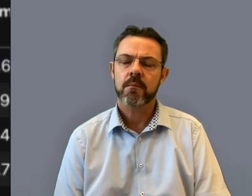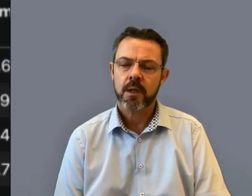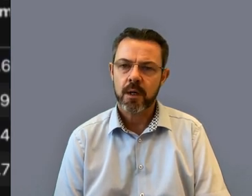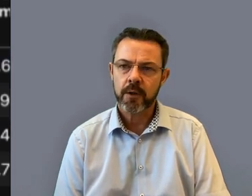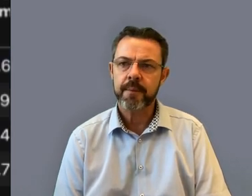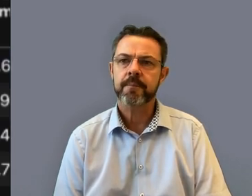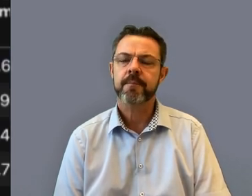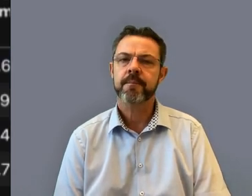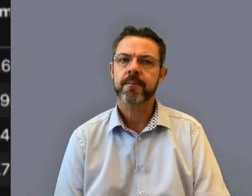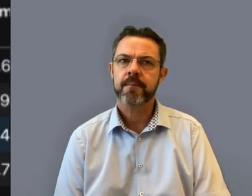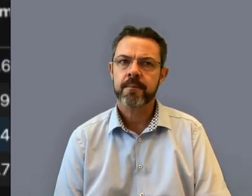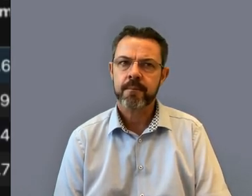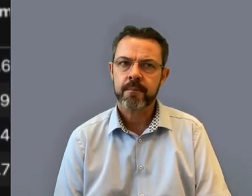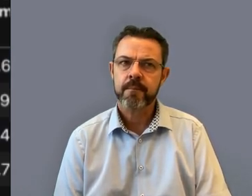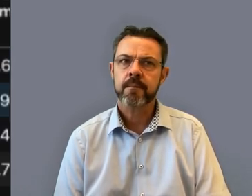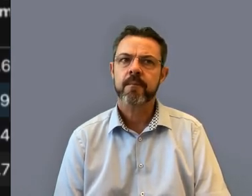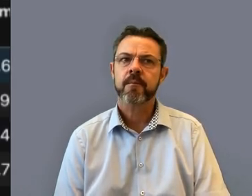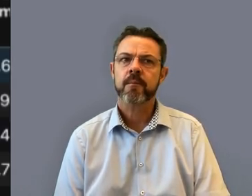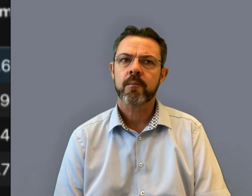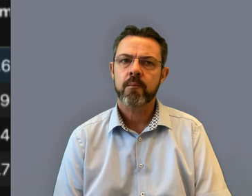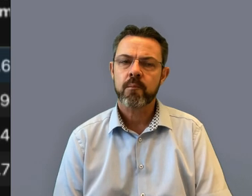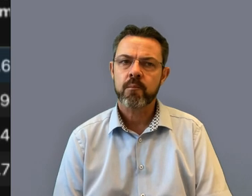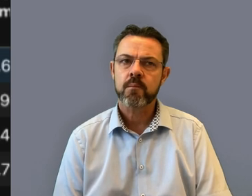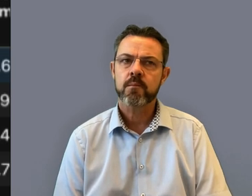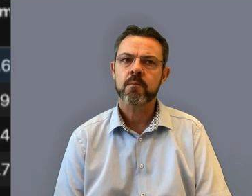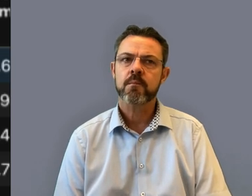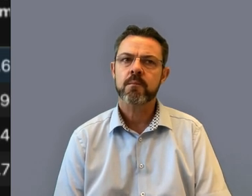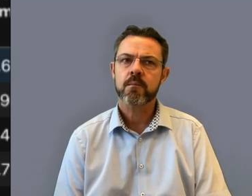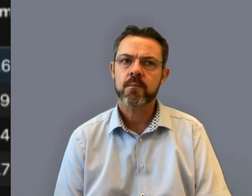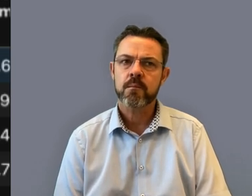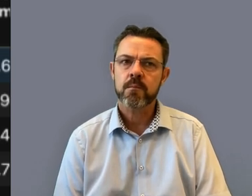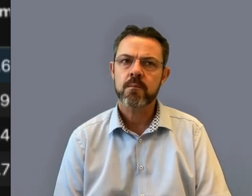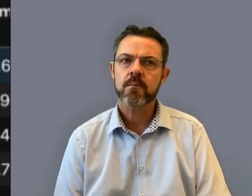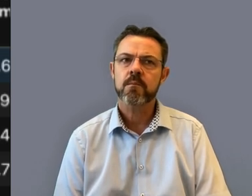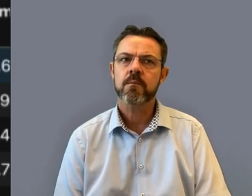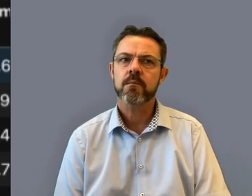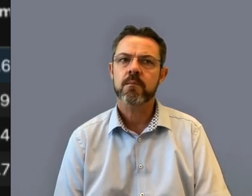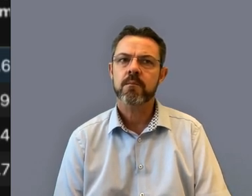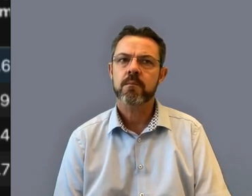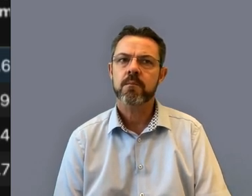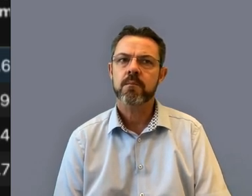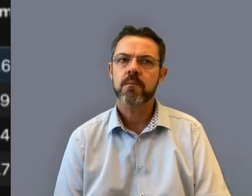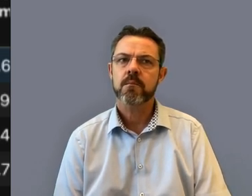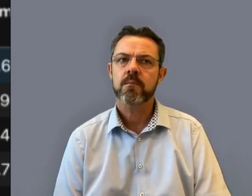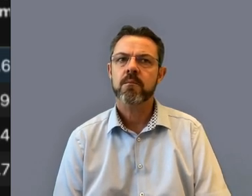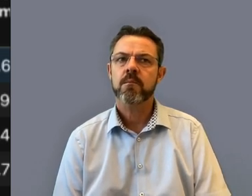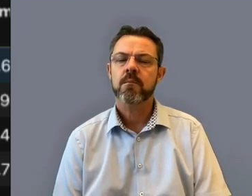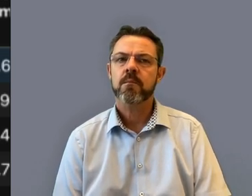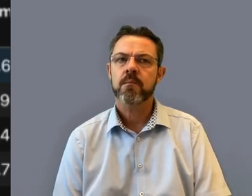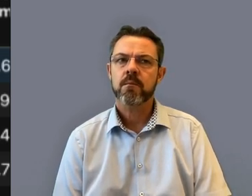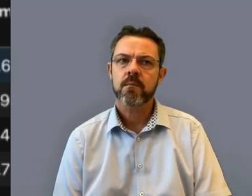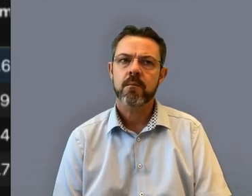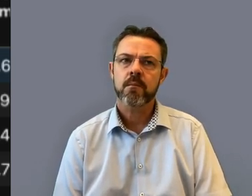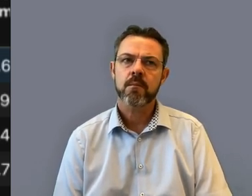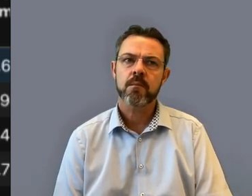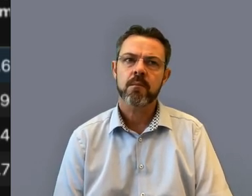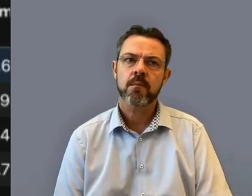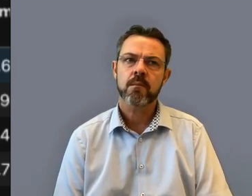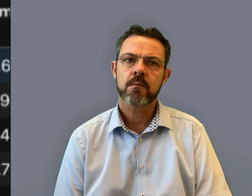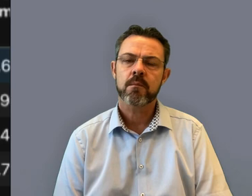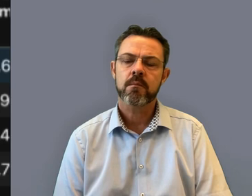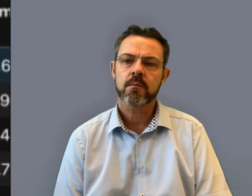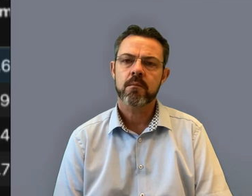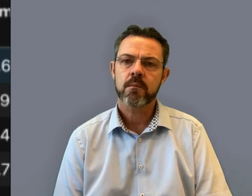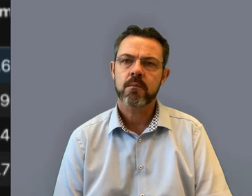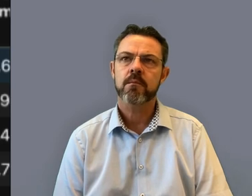travel. So in this sense, we already limited to if a vehicle spends 9 hours of its